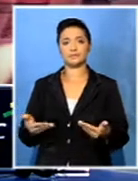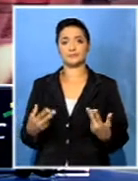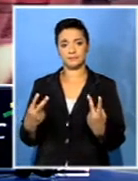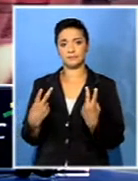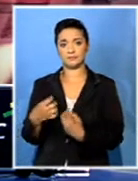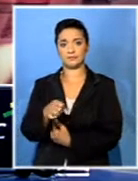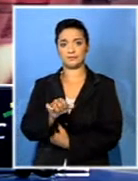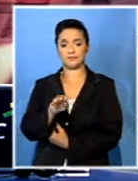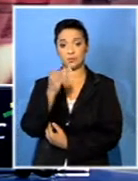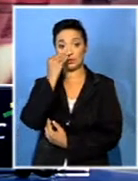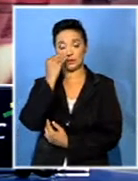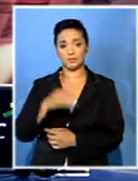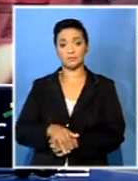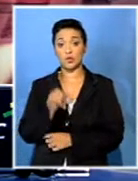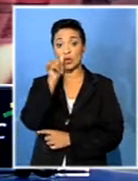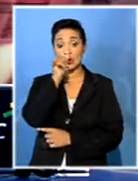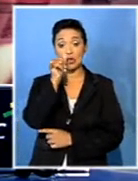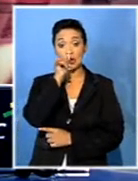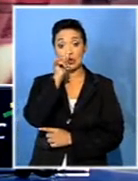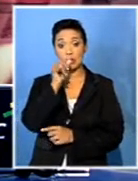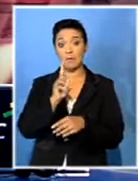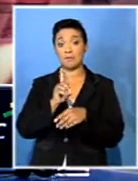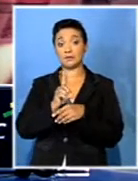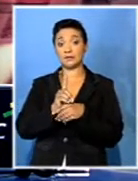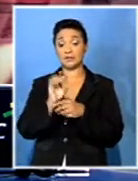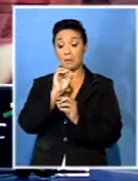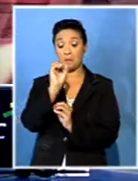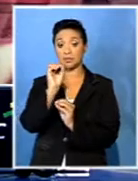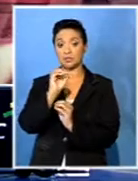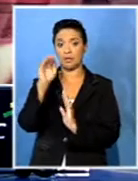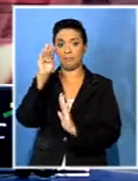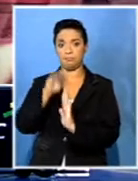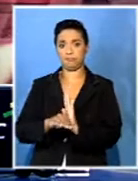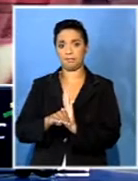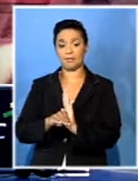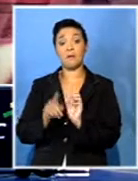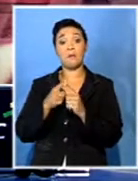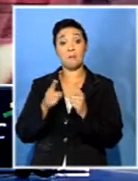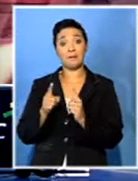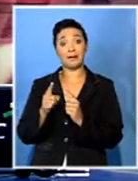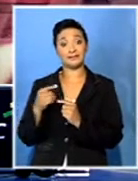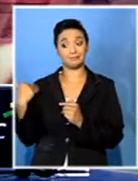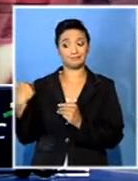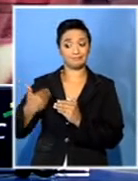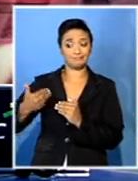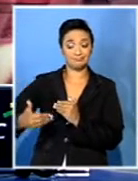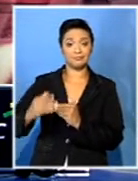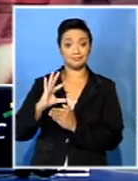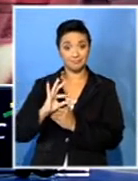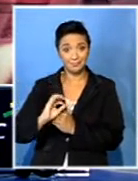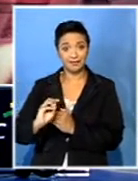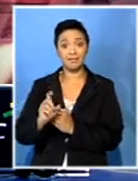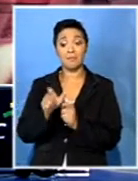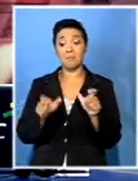Welcome back. You're watching SABC News Prime. The overall crime statistics have dropped marginally. Still, 53 people are